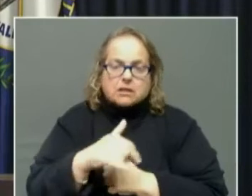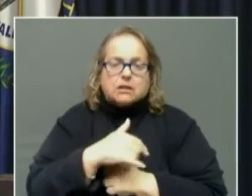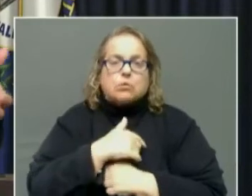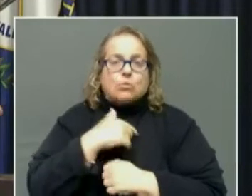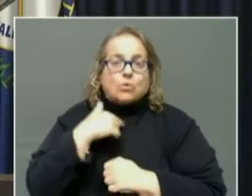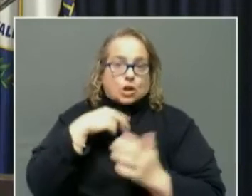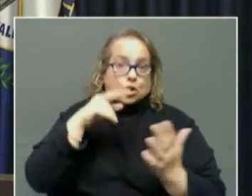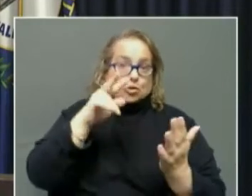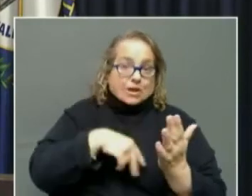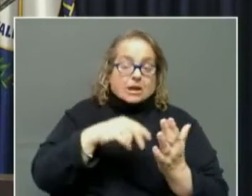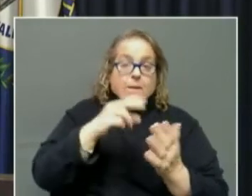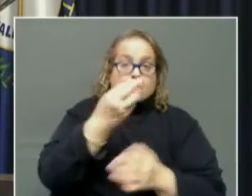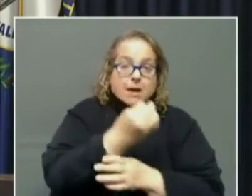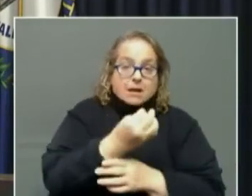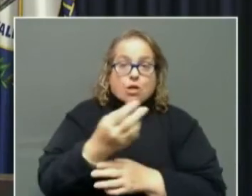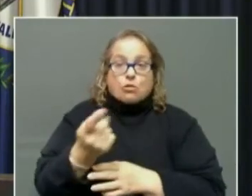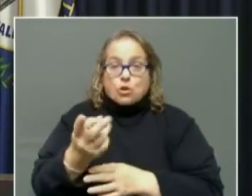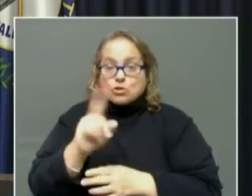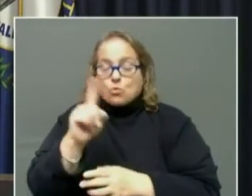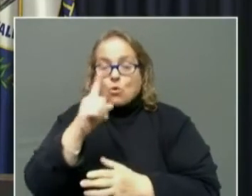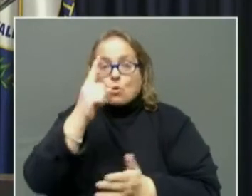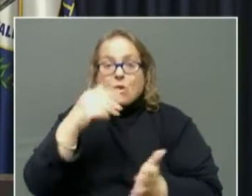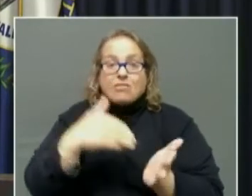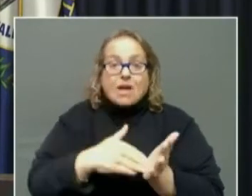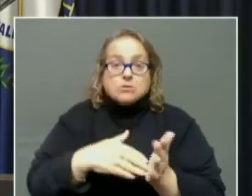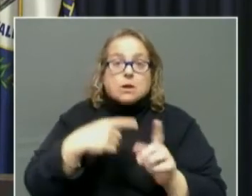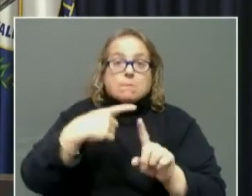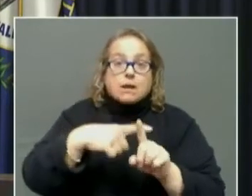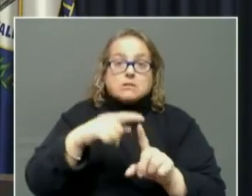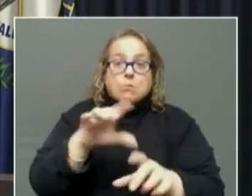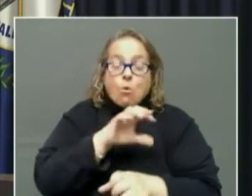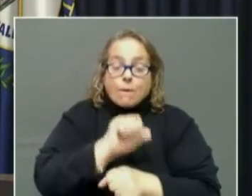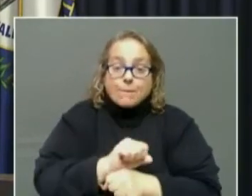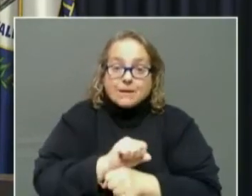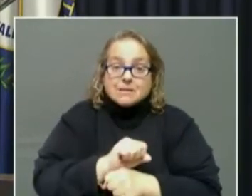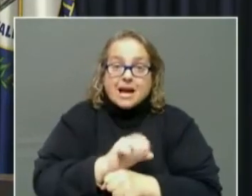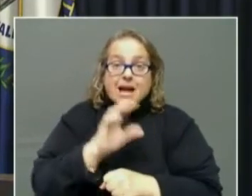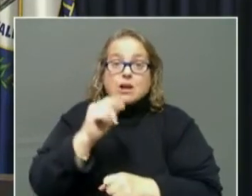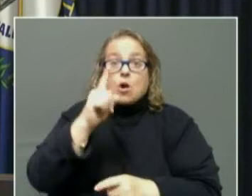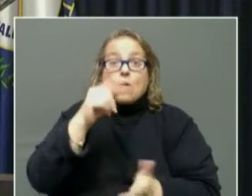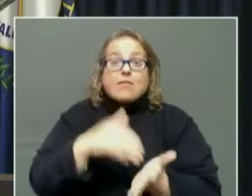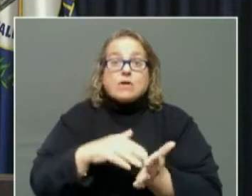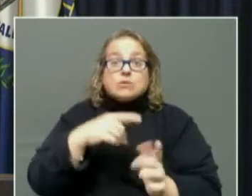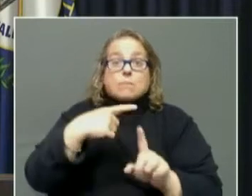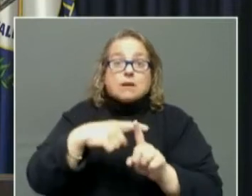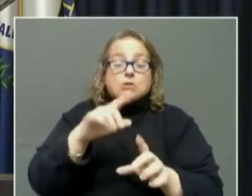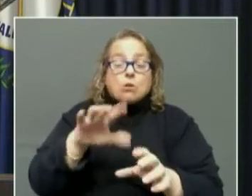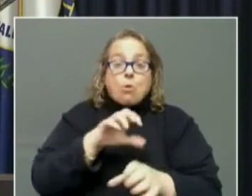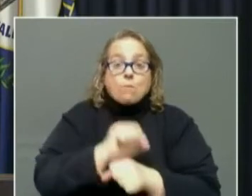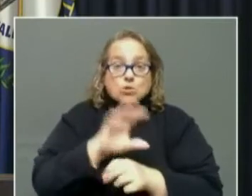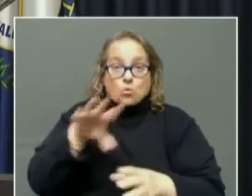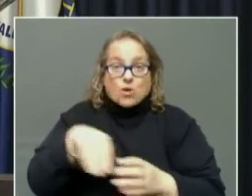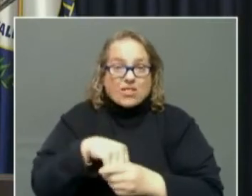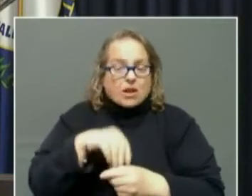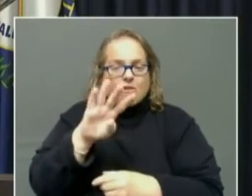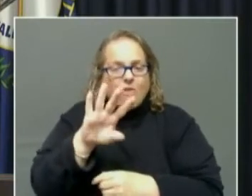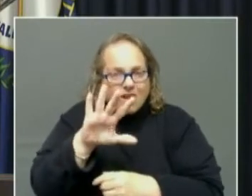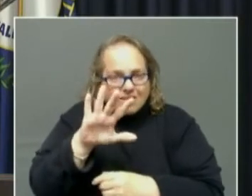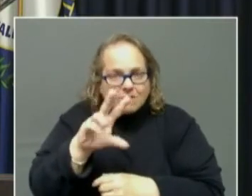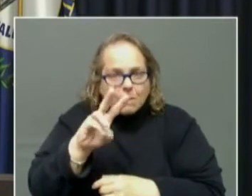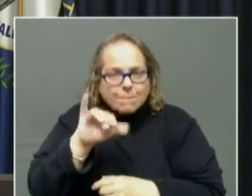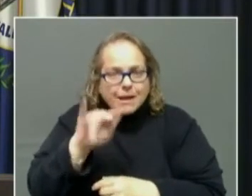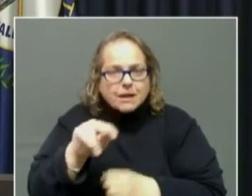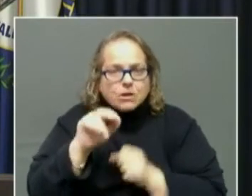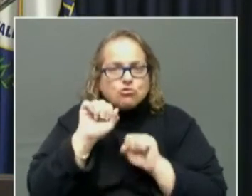are 1,000+ doses, 1,000+ appointments. And there's 1,000+ appointments within a 45-minute drive at this point of